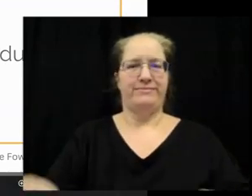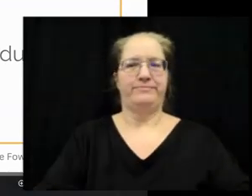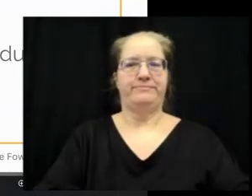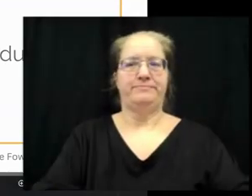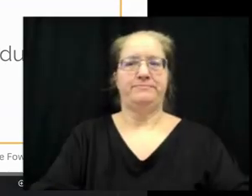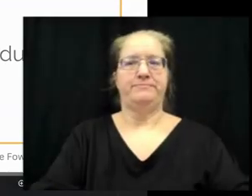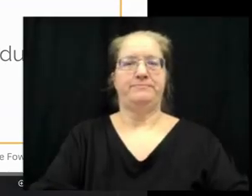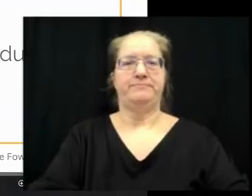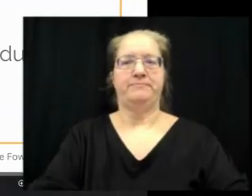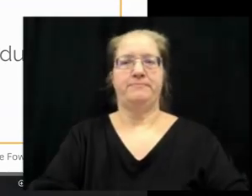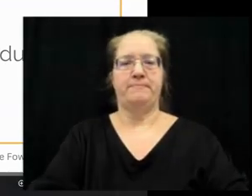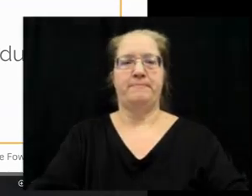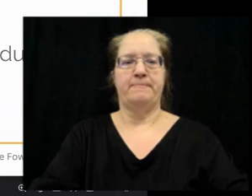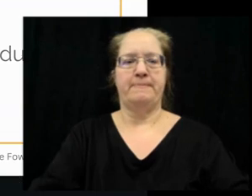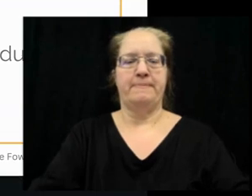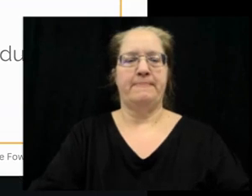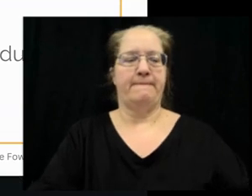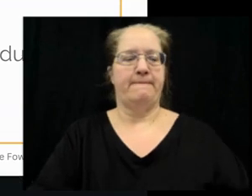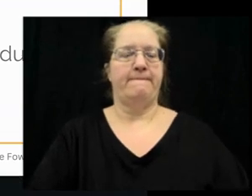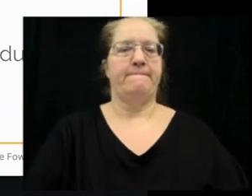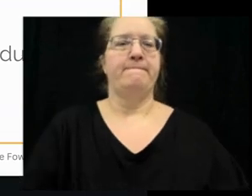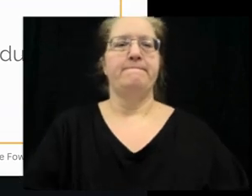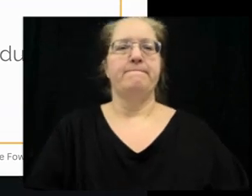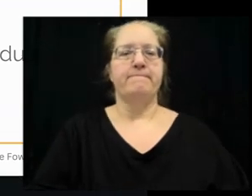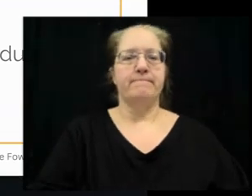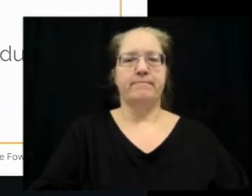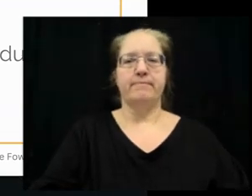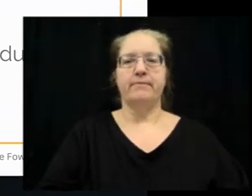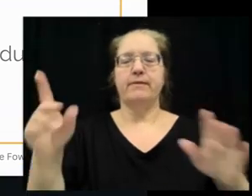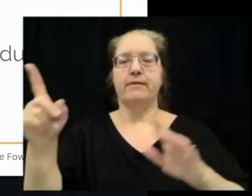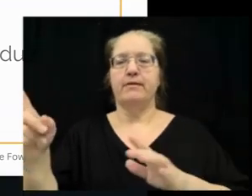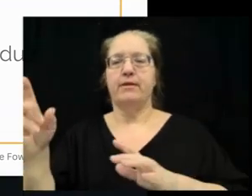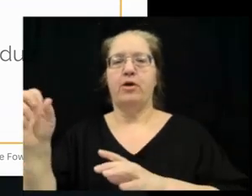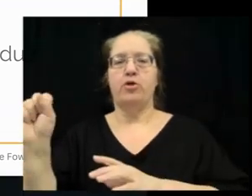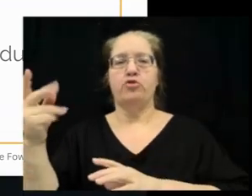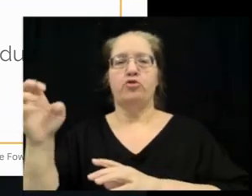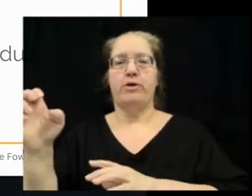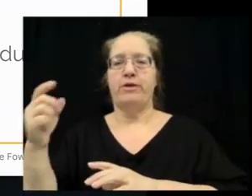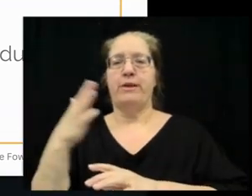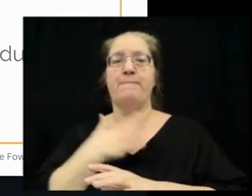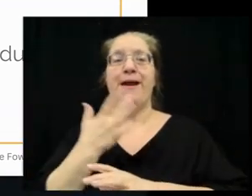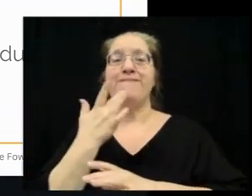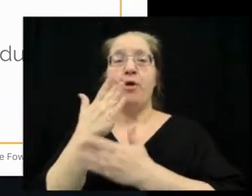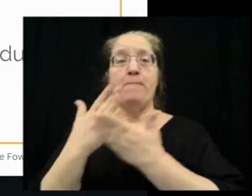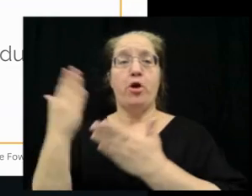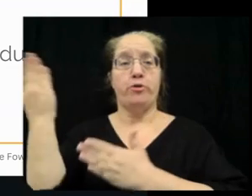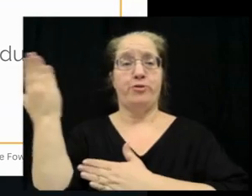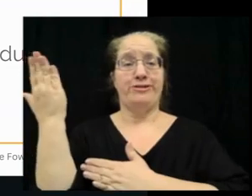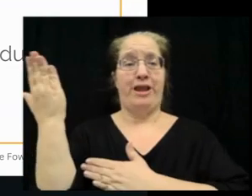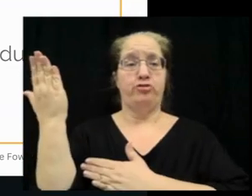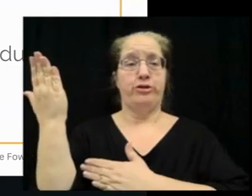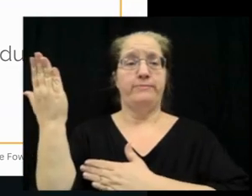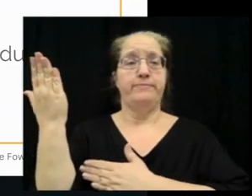Oh, Sharoya, you're muted. I was going to say, this Okay. is my favorite part of Okay. the presentation, just to kind